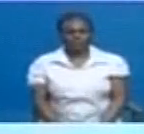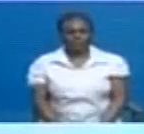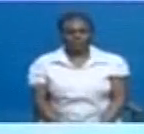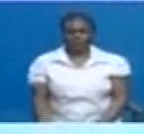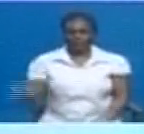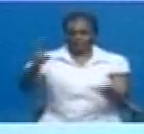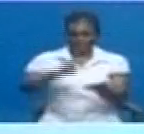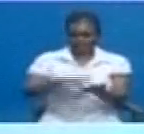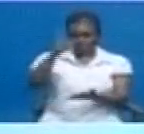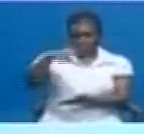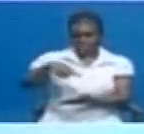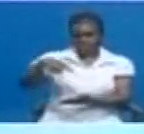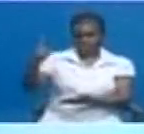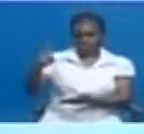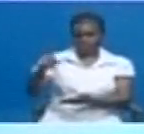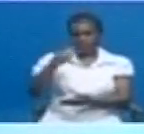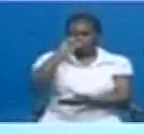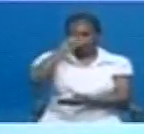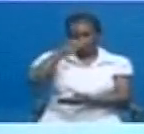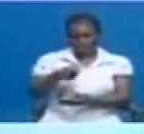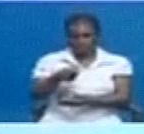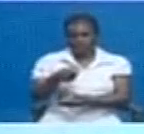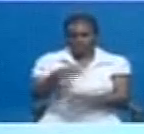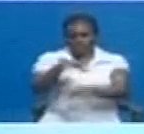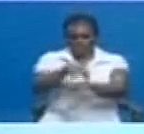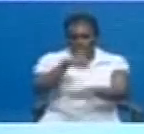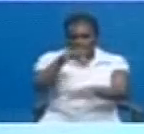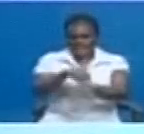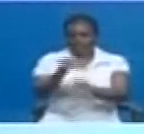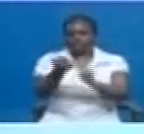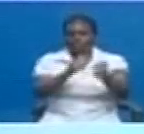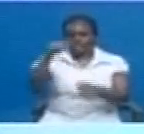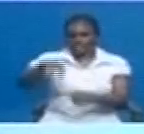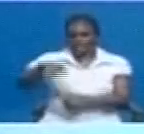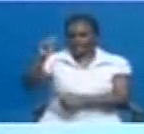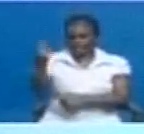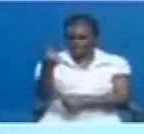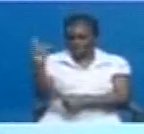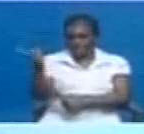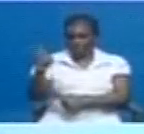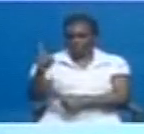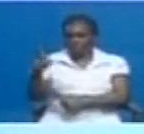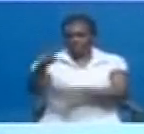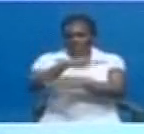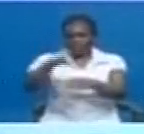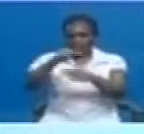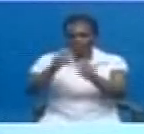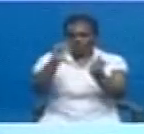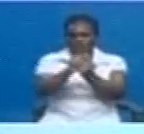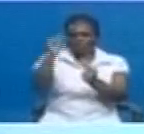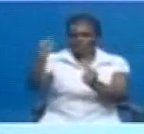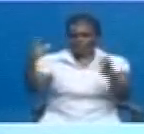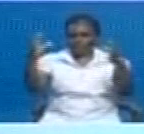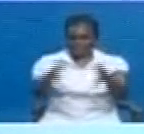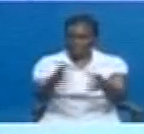After registering wins against high-ranked Portugal and Spain in international test matches here in Nairobi, National 15s team captain